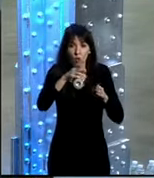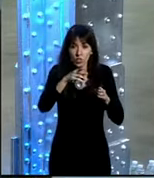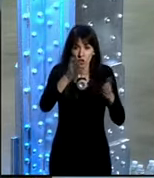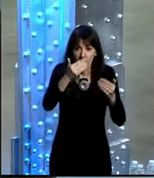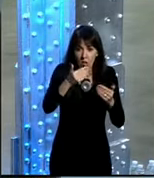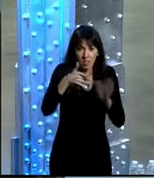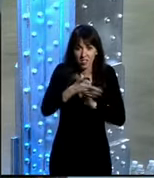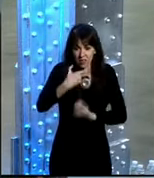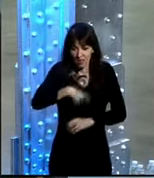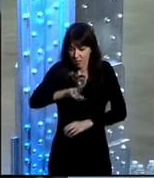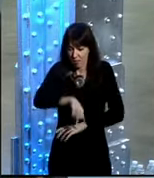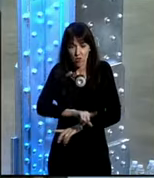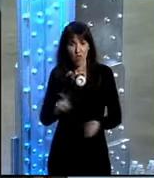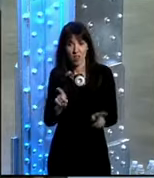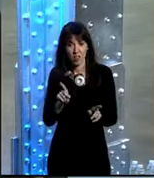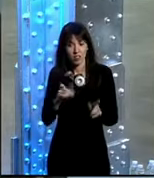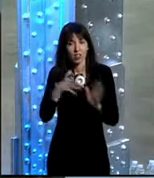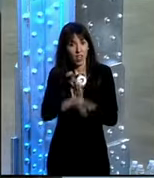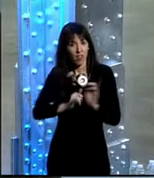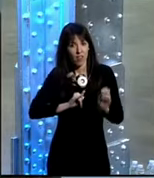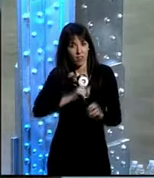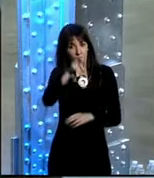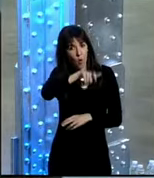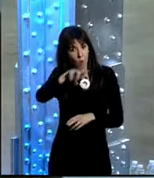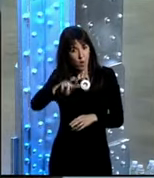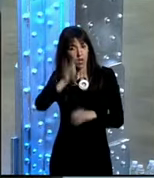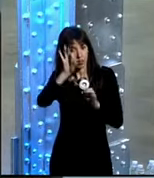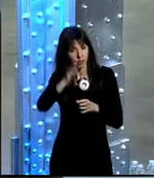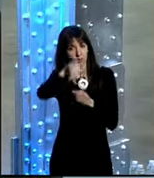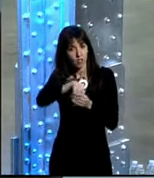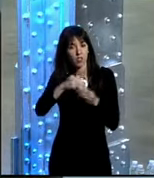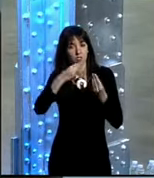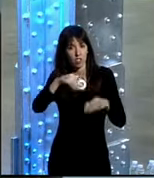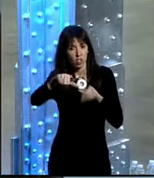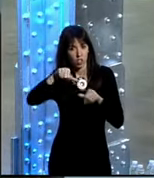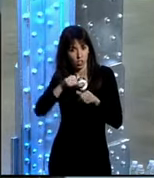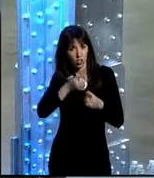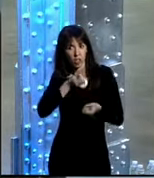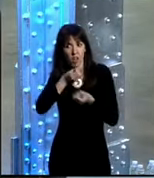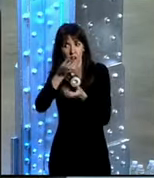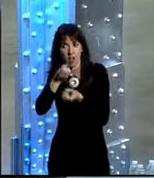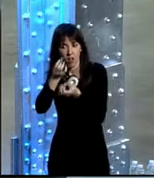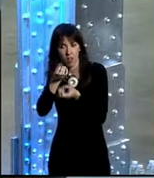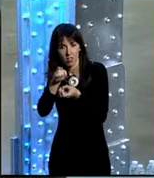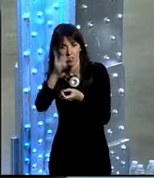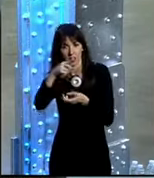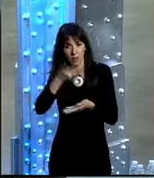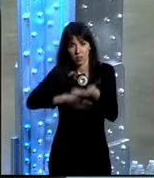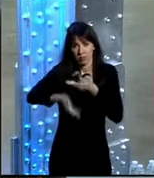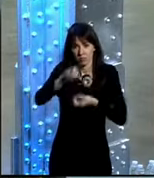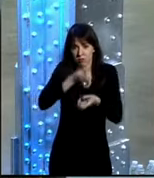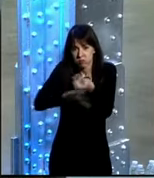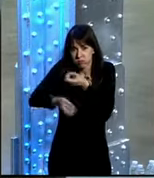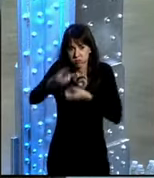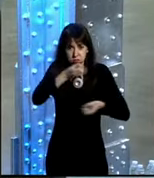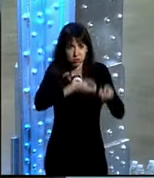you're just not. You're nothing." So it's part of the human identity to tell us stories. The stories we tell ourselves, the stories we